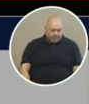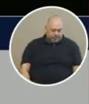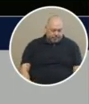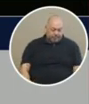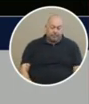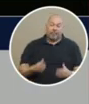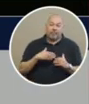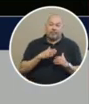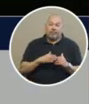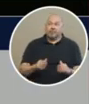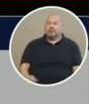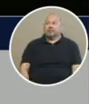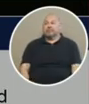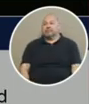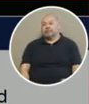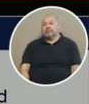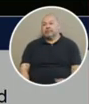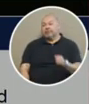Next slide.